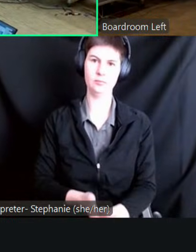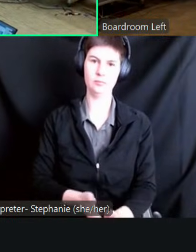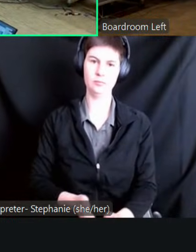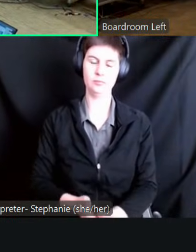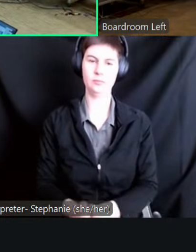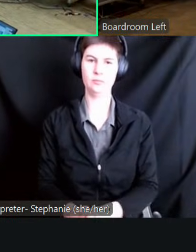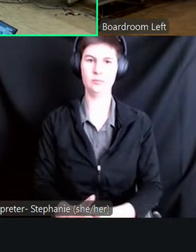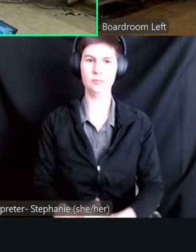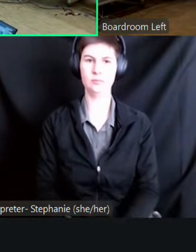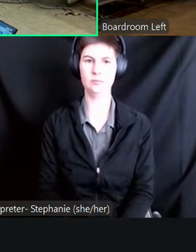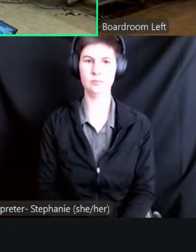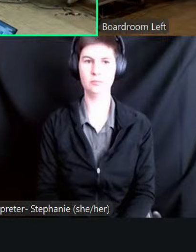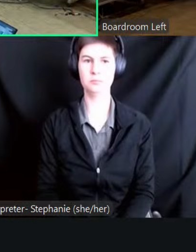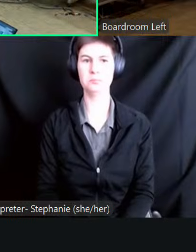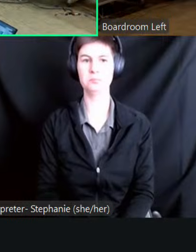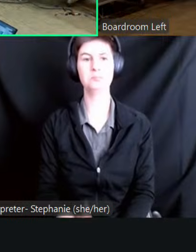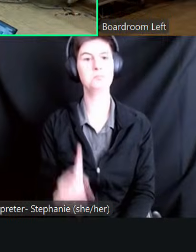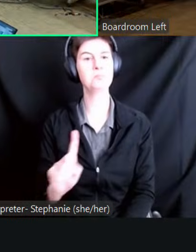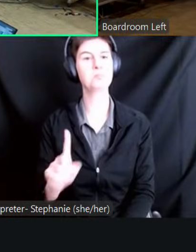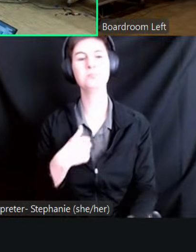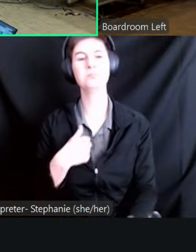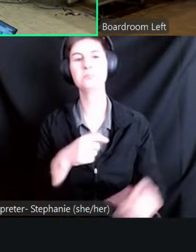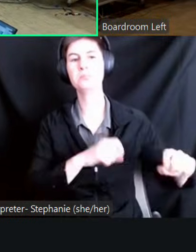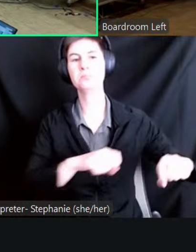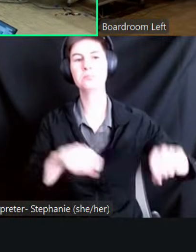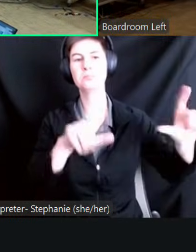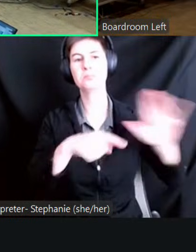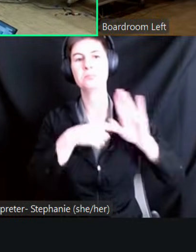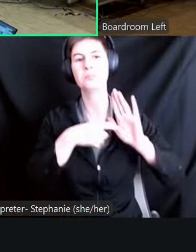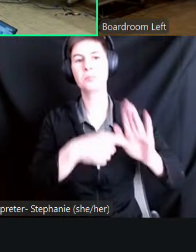Share the screen real quick.